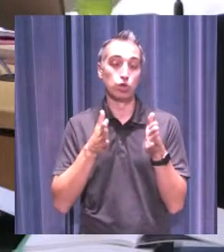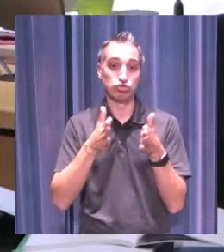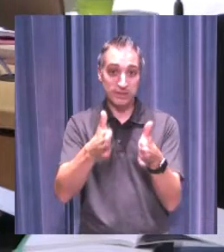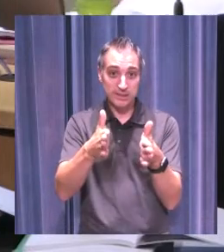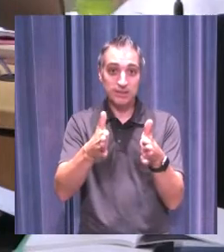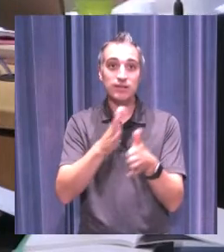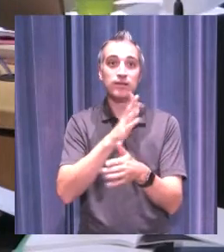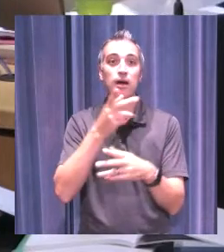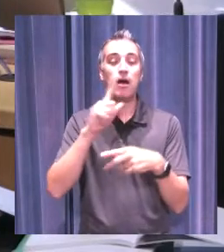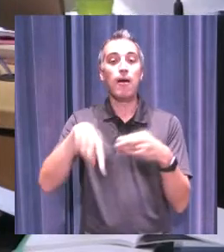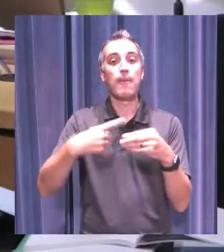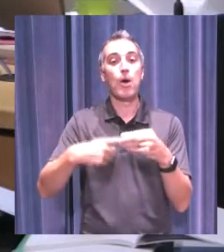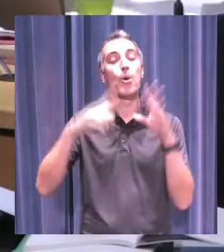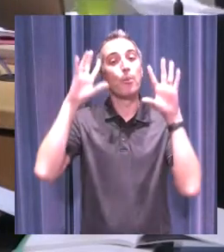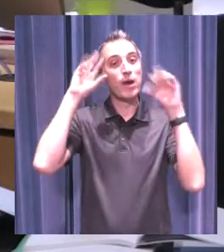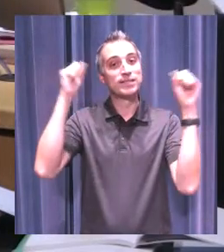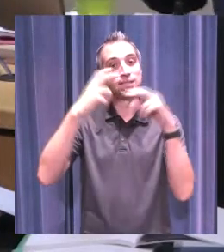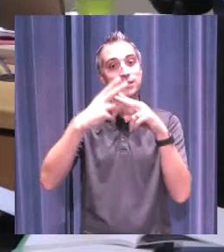selection.